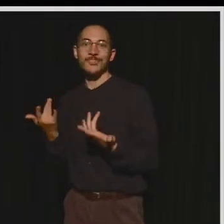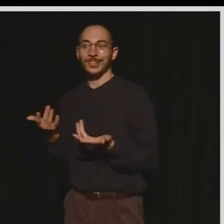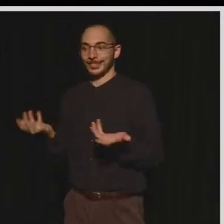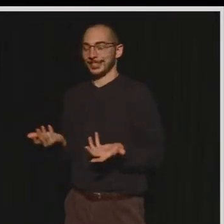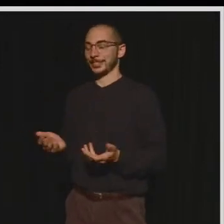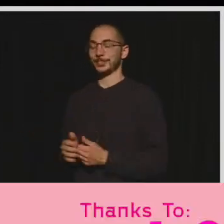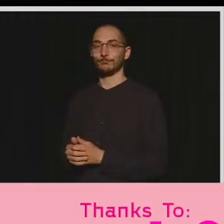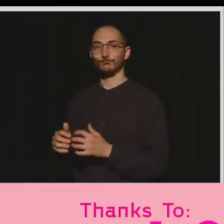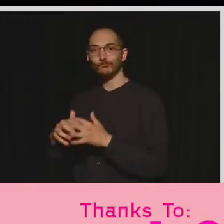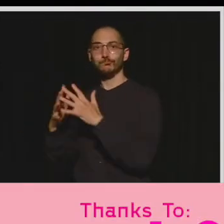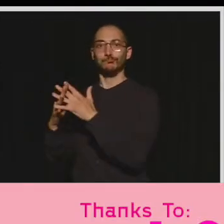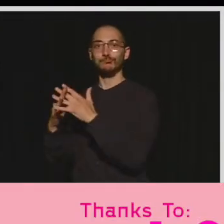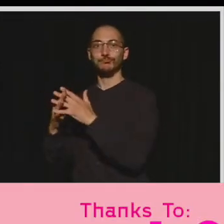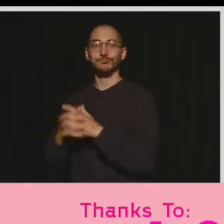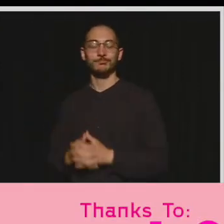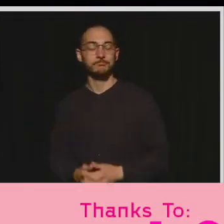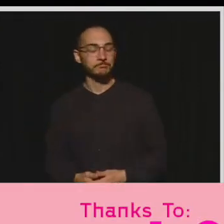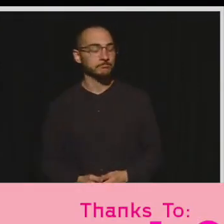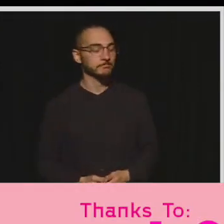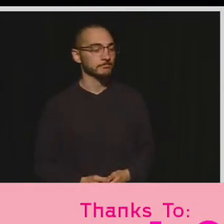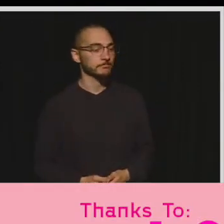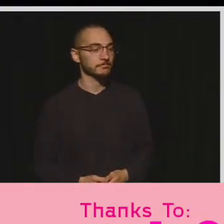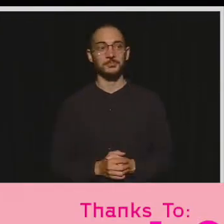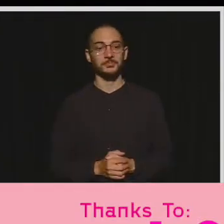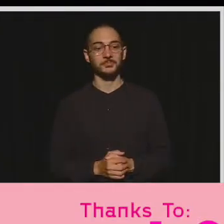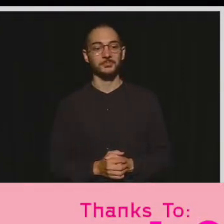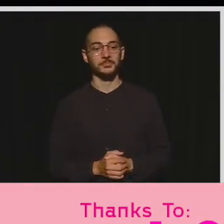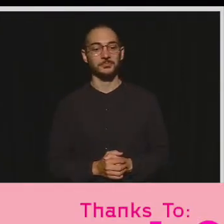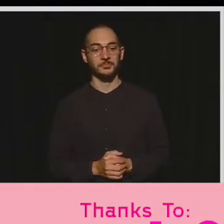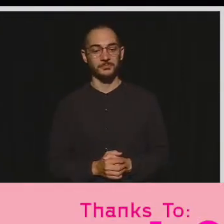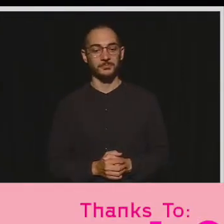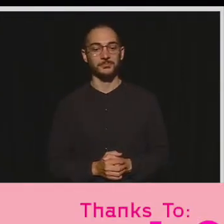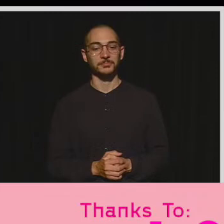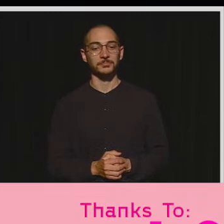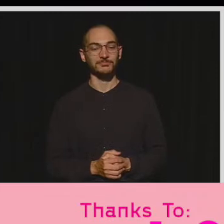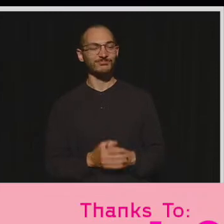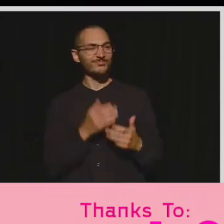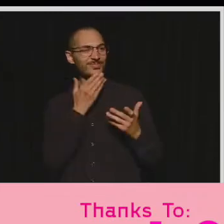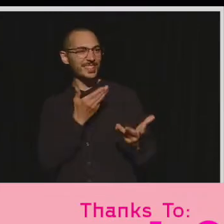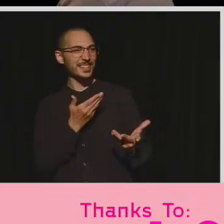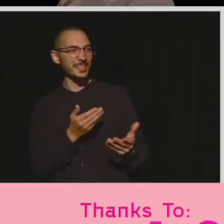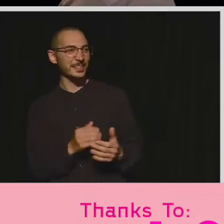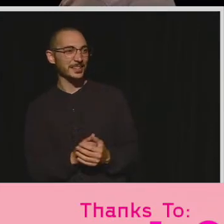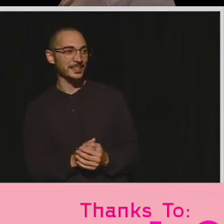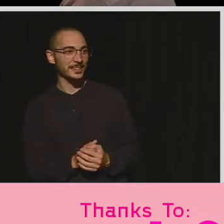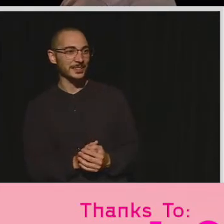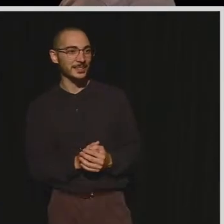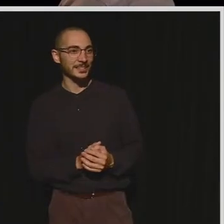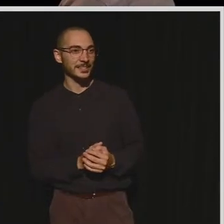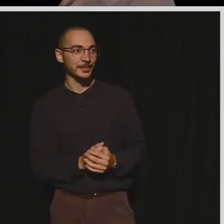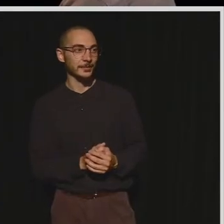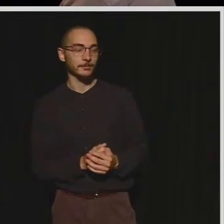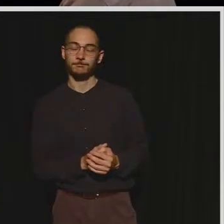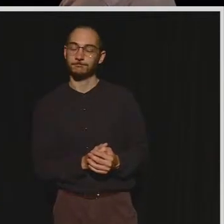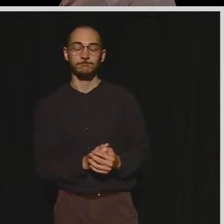Pride. Yeah, thank you. I really resonated, I think, with what Kona was